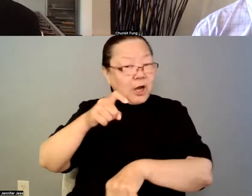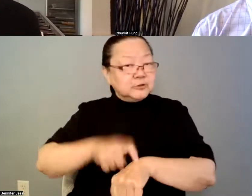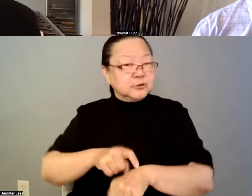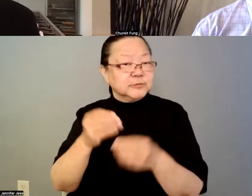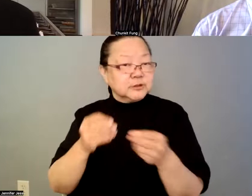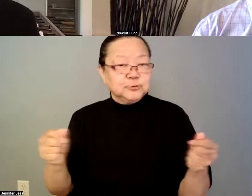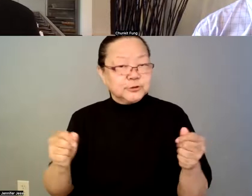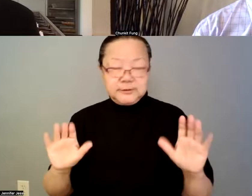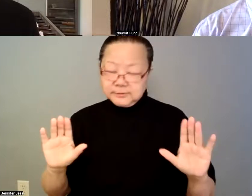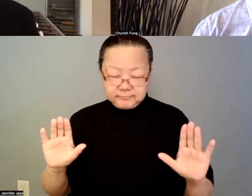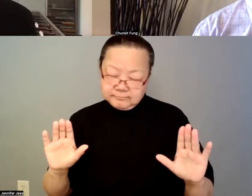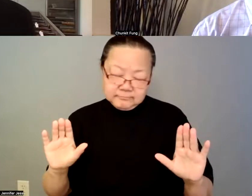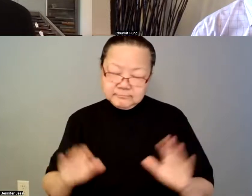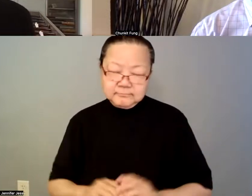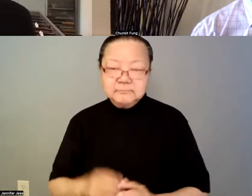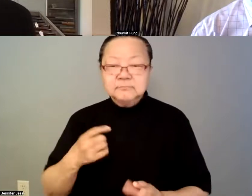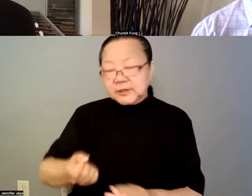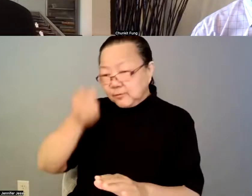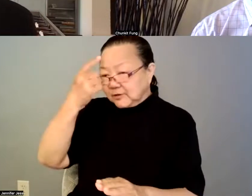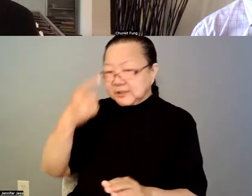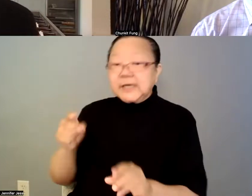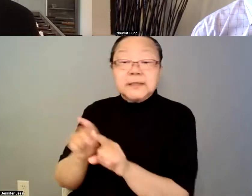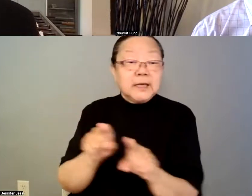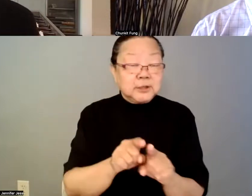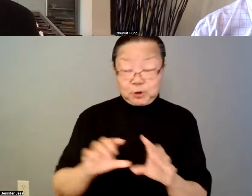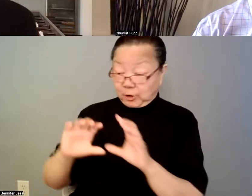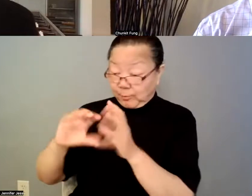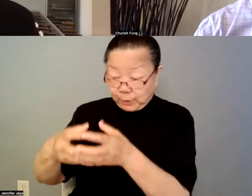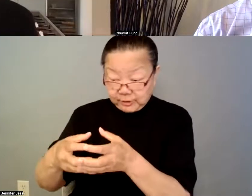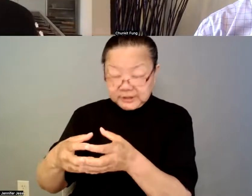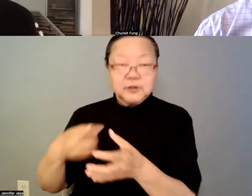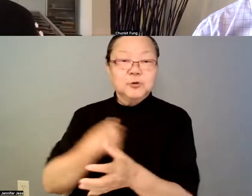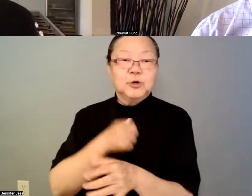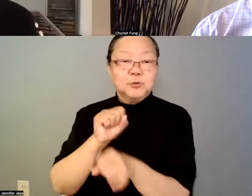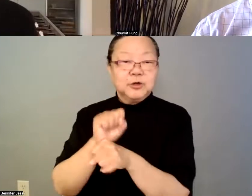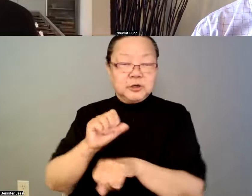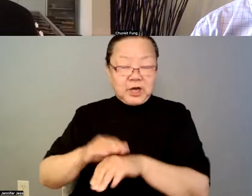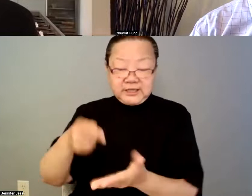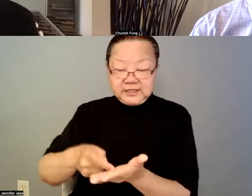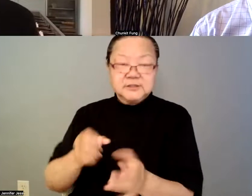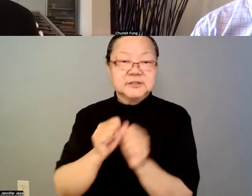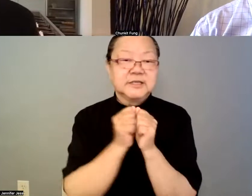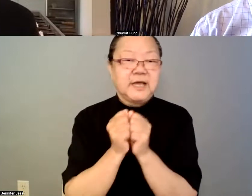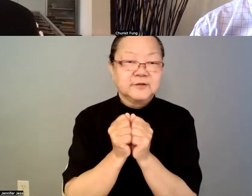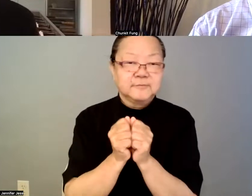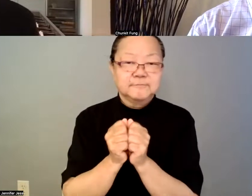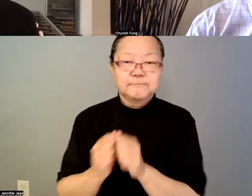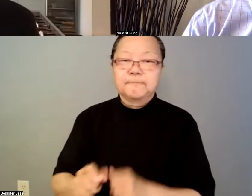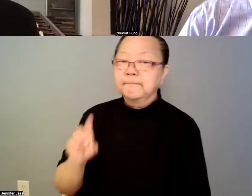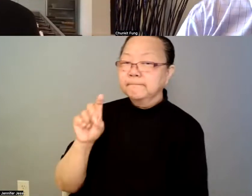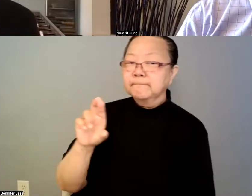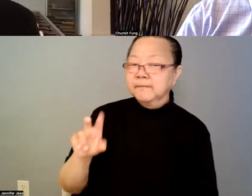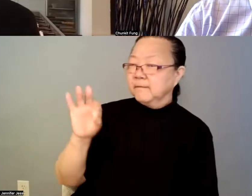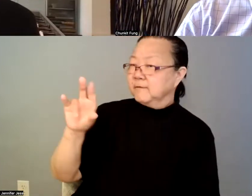and really understand that we are a community working on this together. Yes, thank you. So I know there's some other questions, but I just want to tie